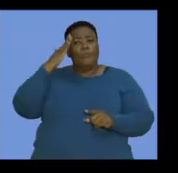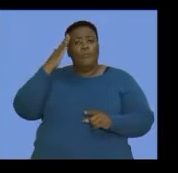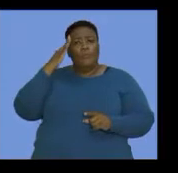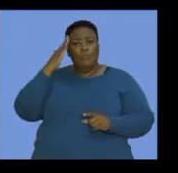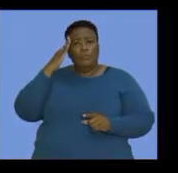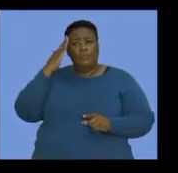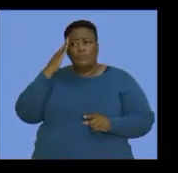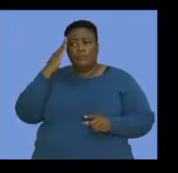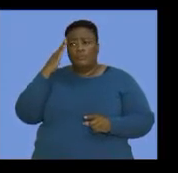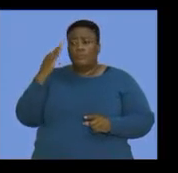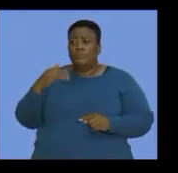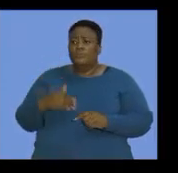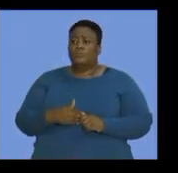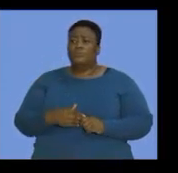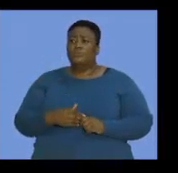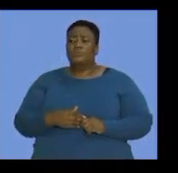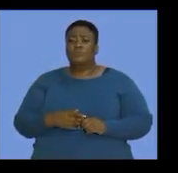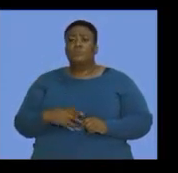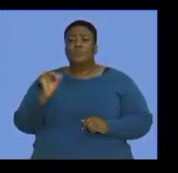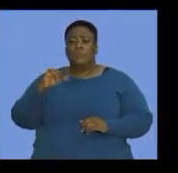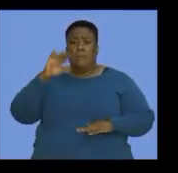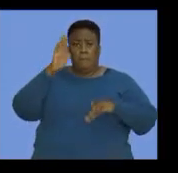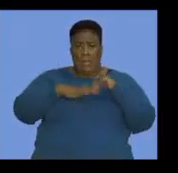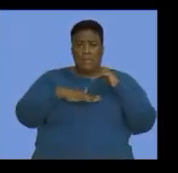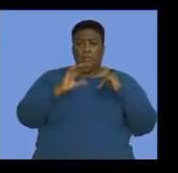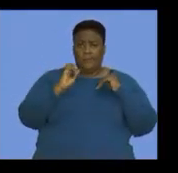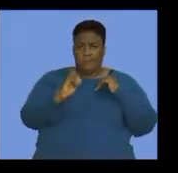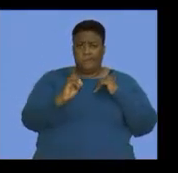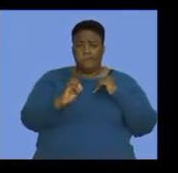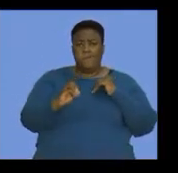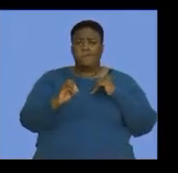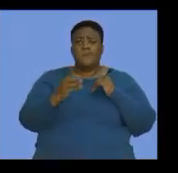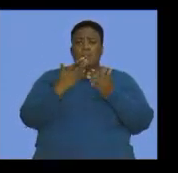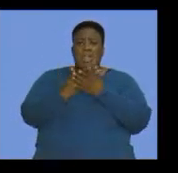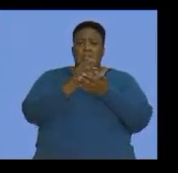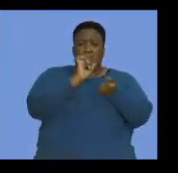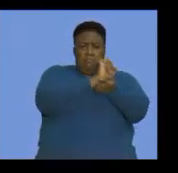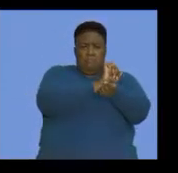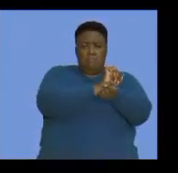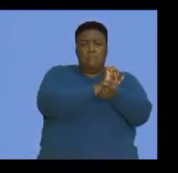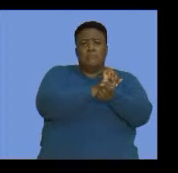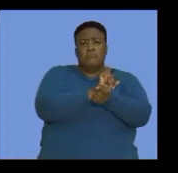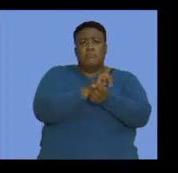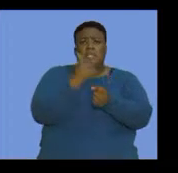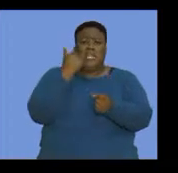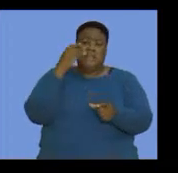that there are heavy penalties like imprisonment that have been